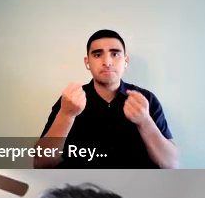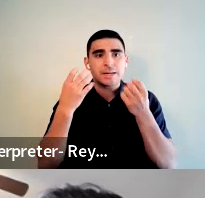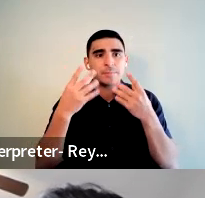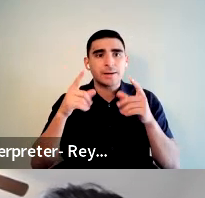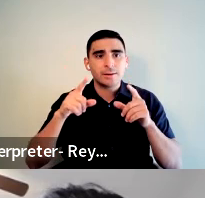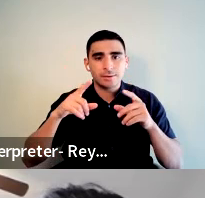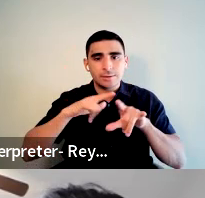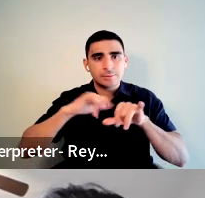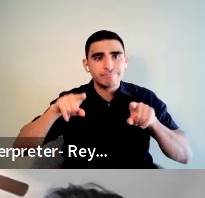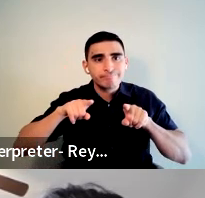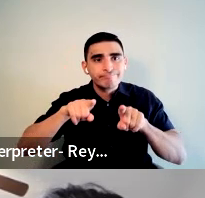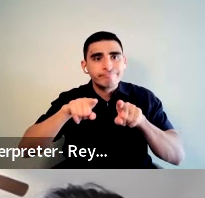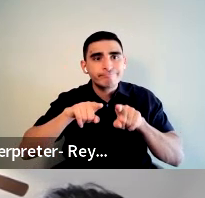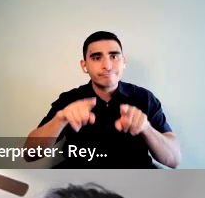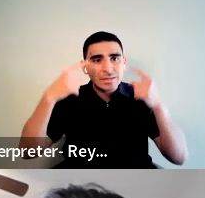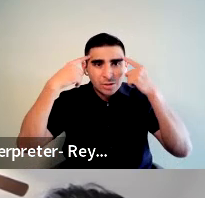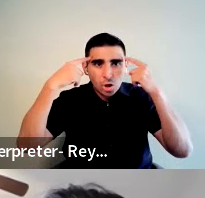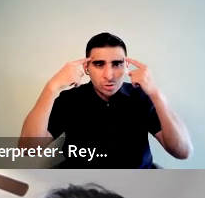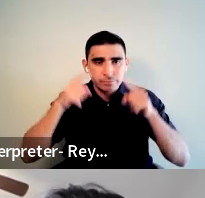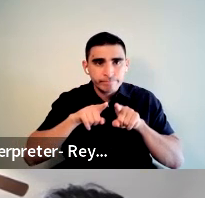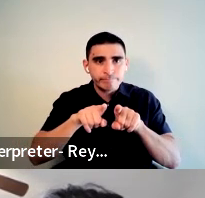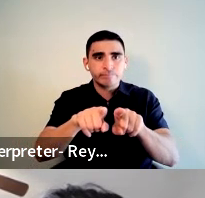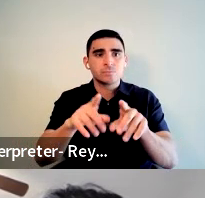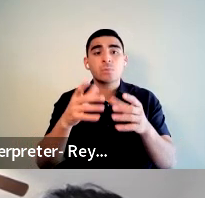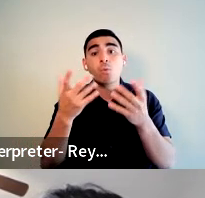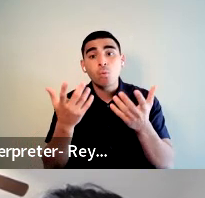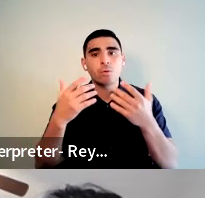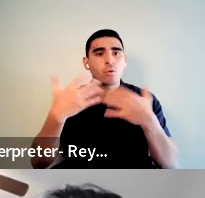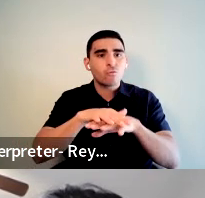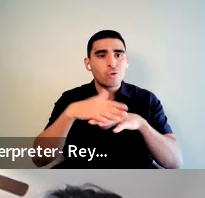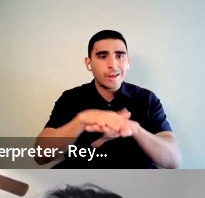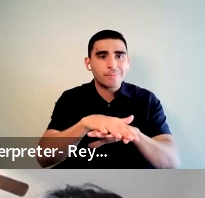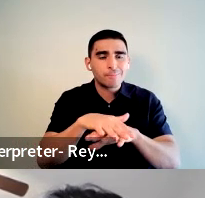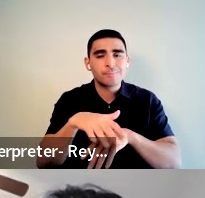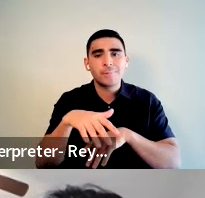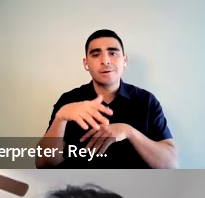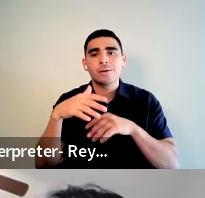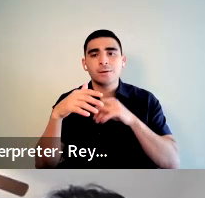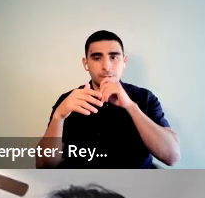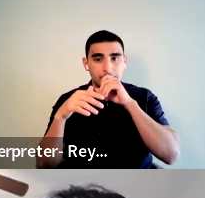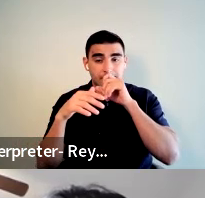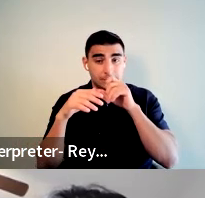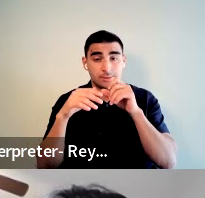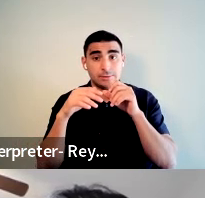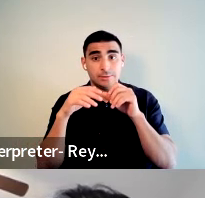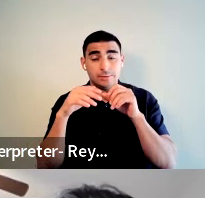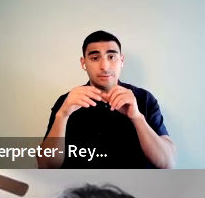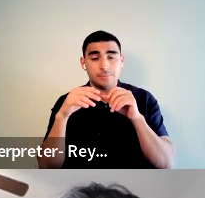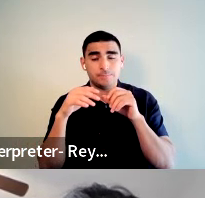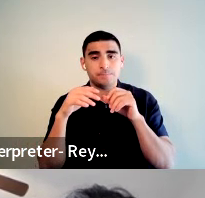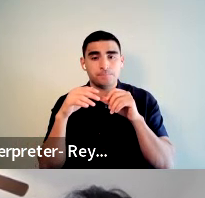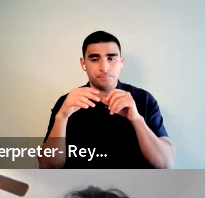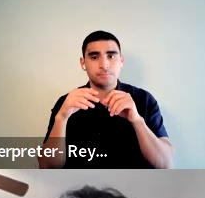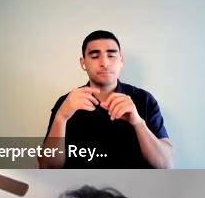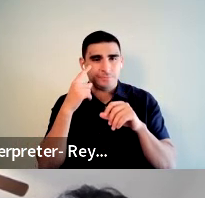with, I think, some of the big goals and ideas of what we want to do. And I think with